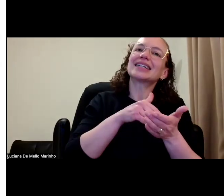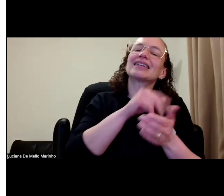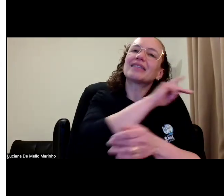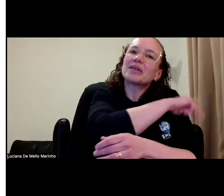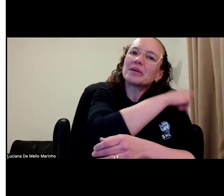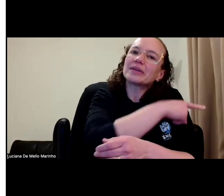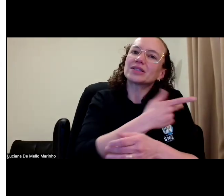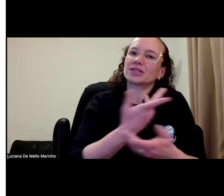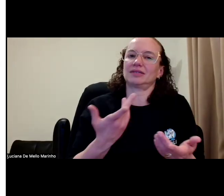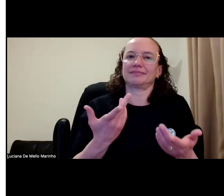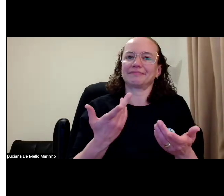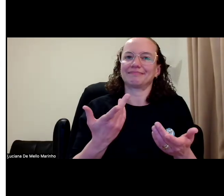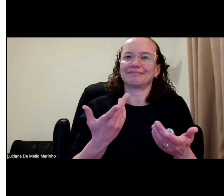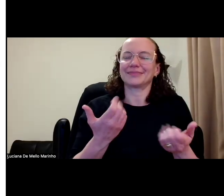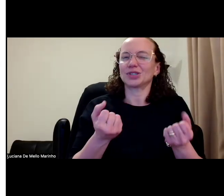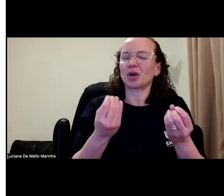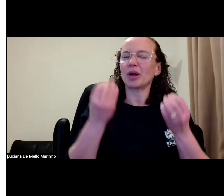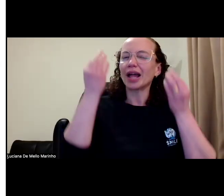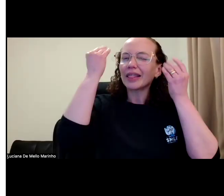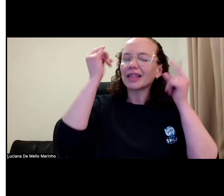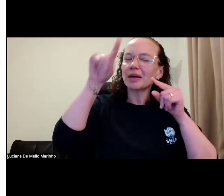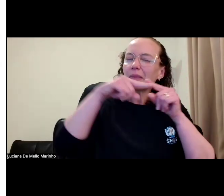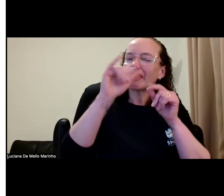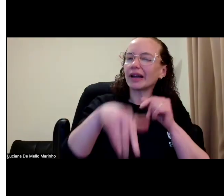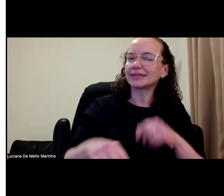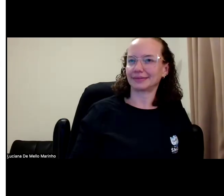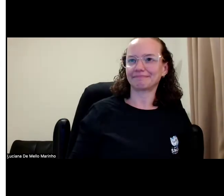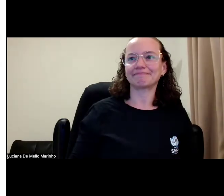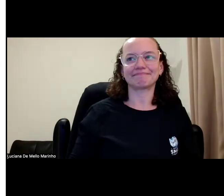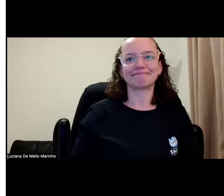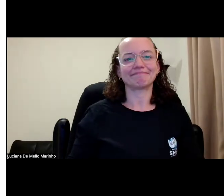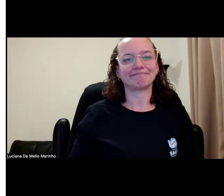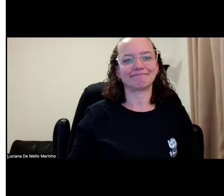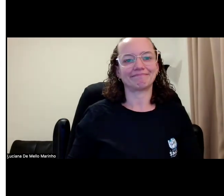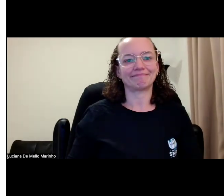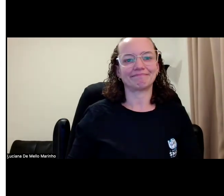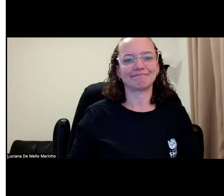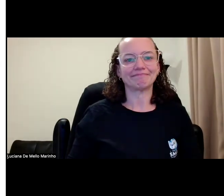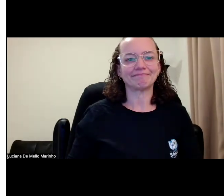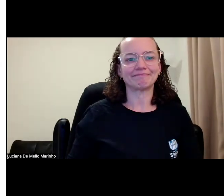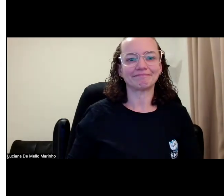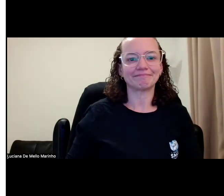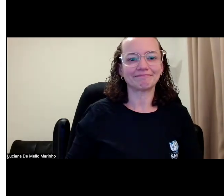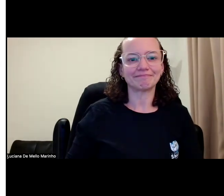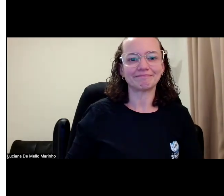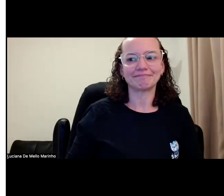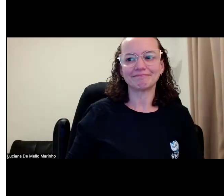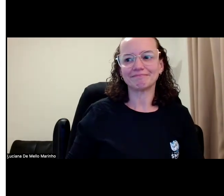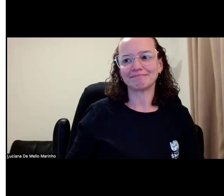have that patient doctor connection there. So we need to think about that.